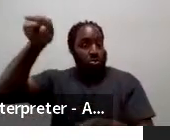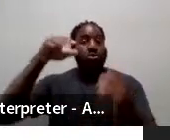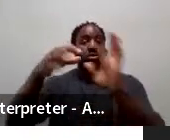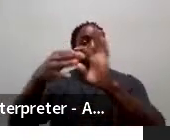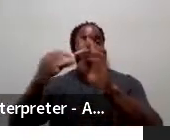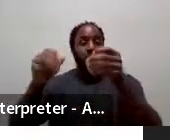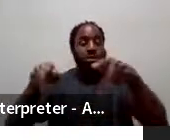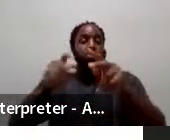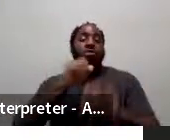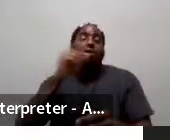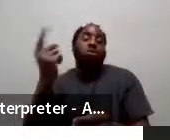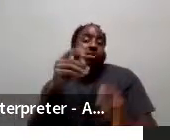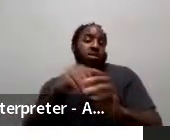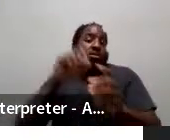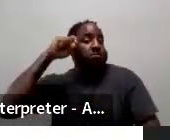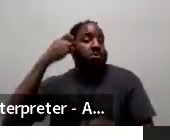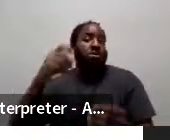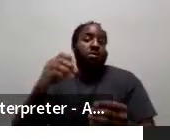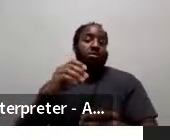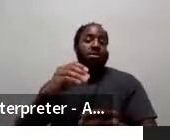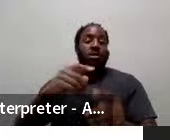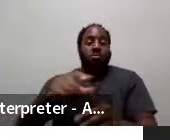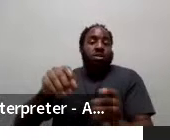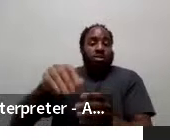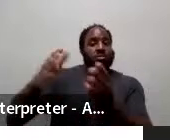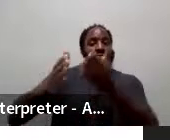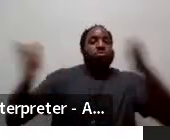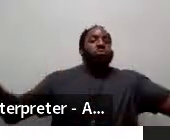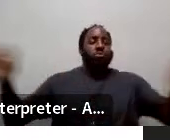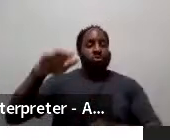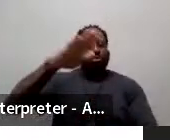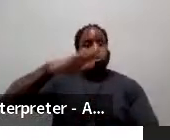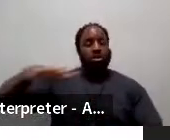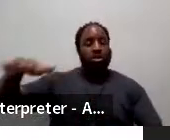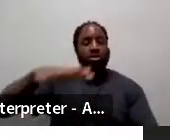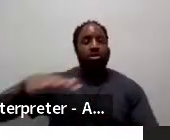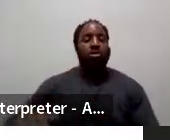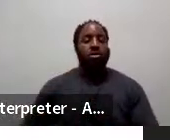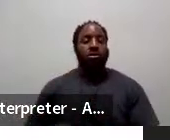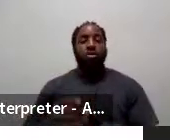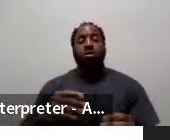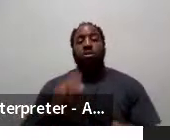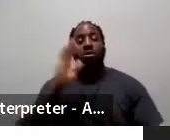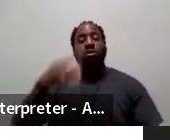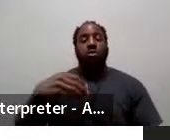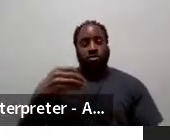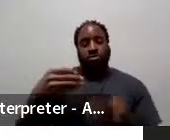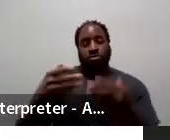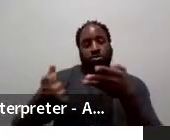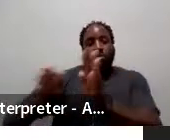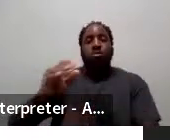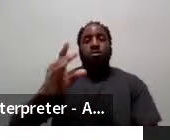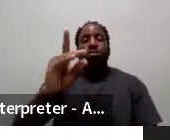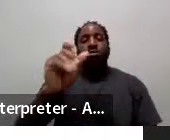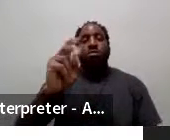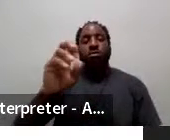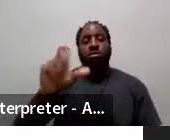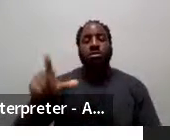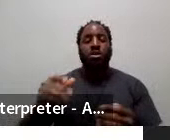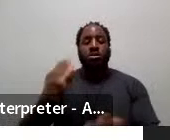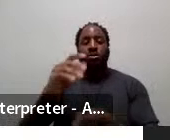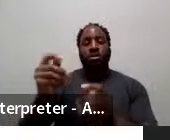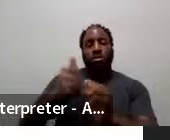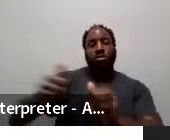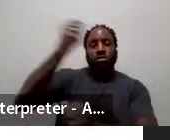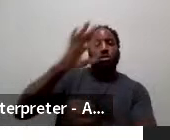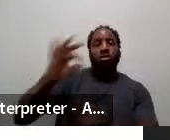city, but in the region at large as well. And so with that, I'd like to hand it off to Dan Garodnick, chair of the New York City Planning Commission and